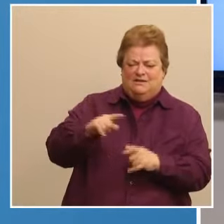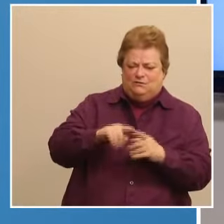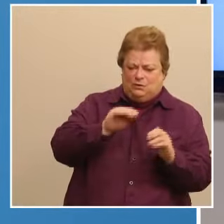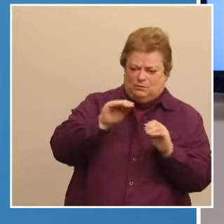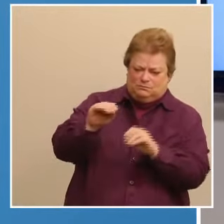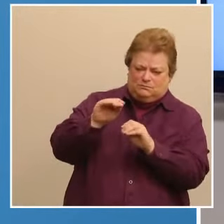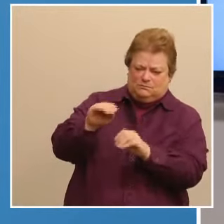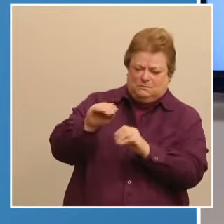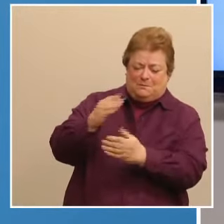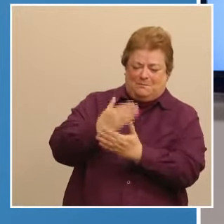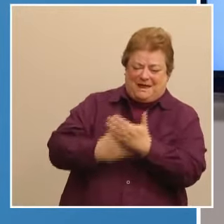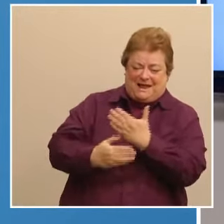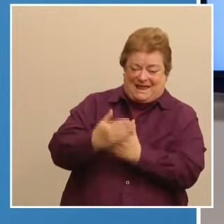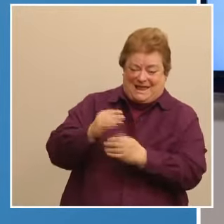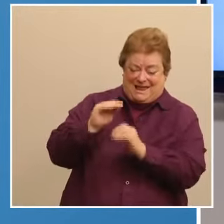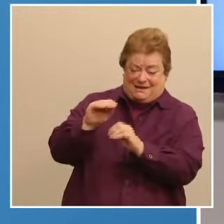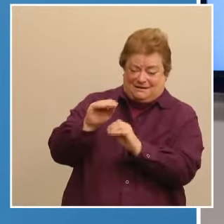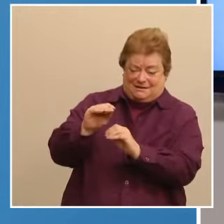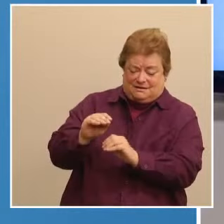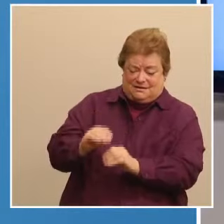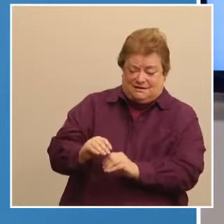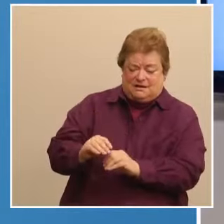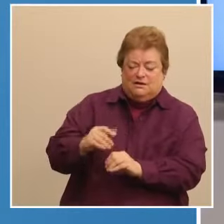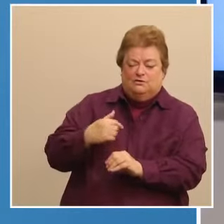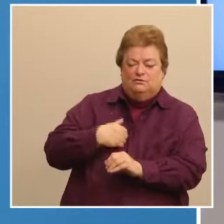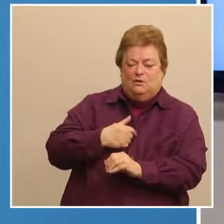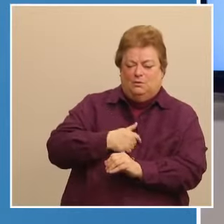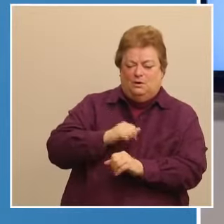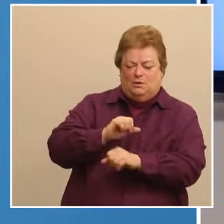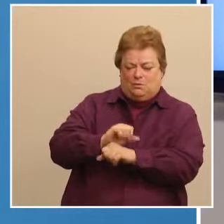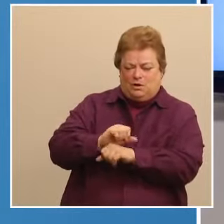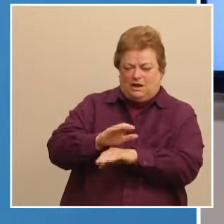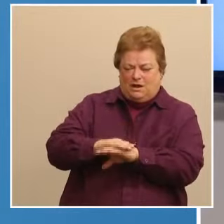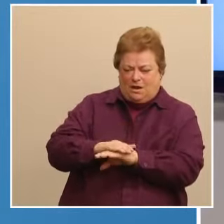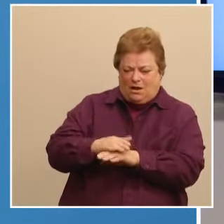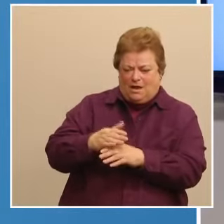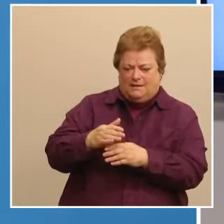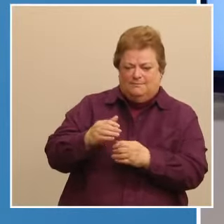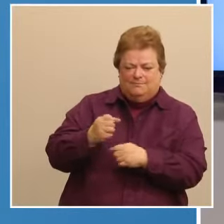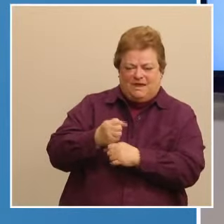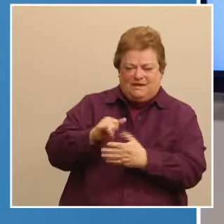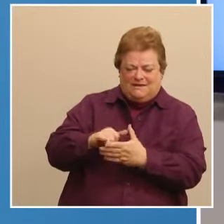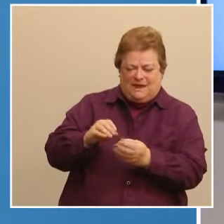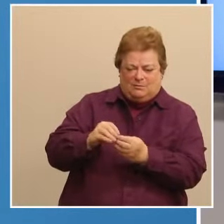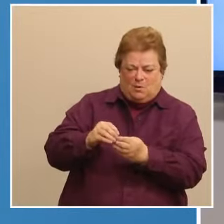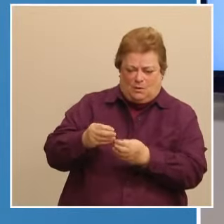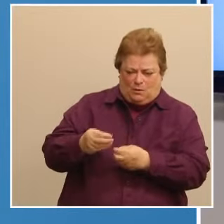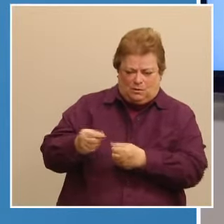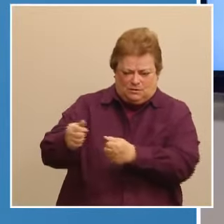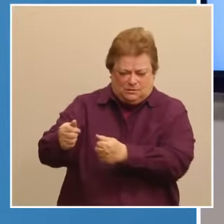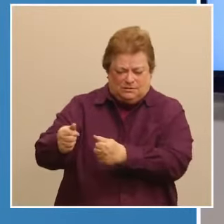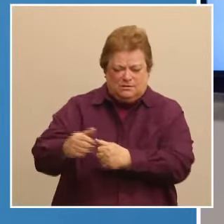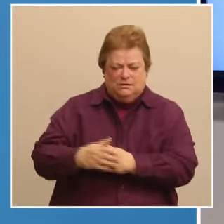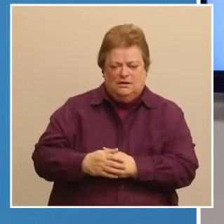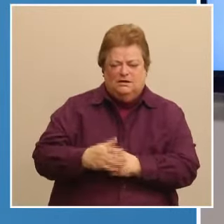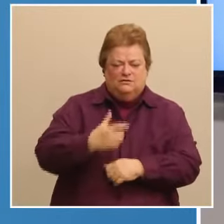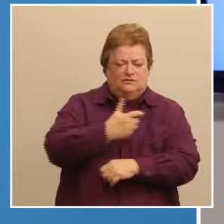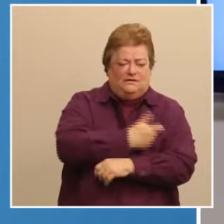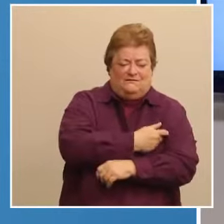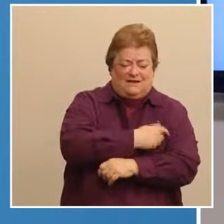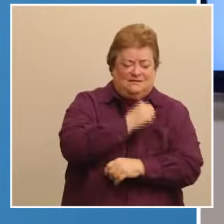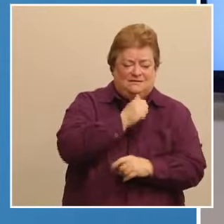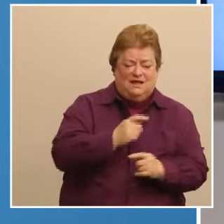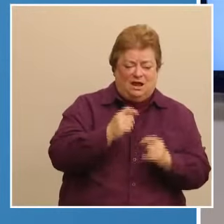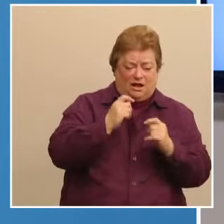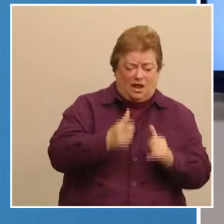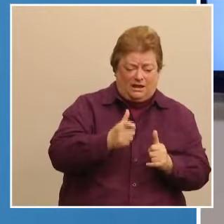entered. The city's working on streamlining that whole process for us. So the vaccines aren't always automatically entered